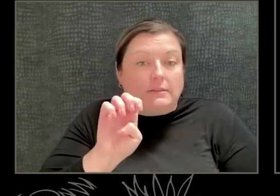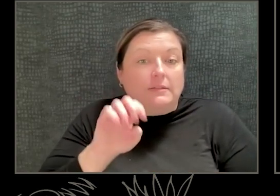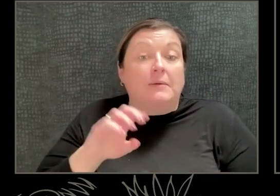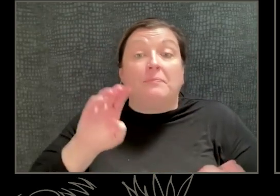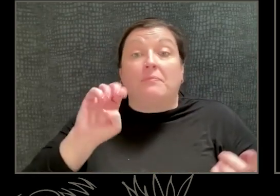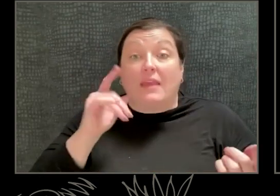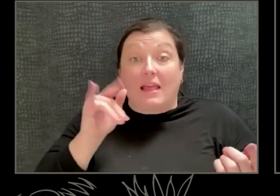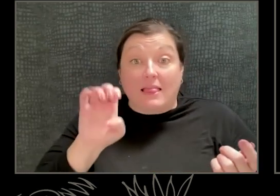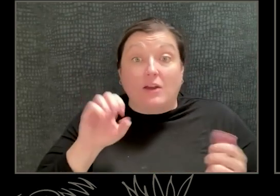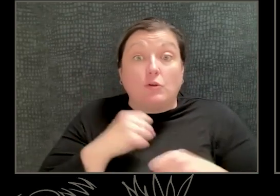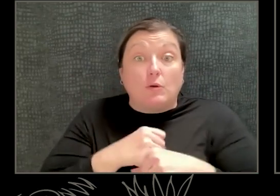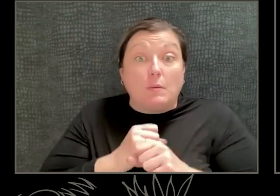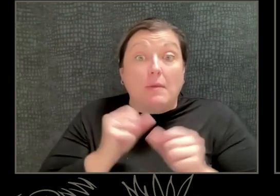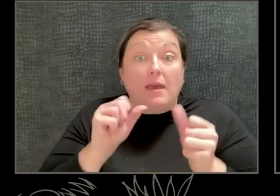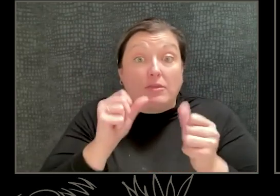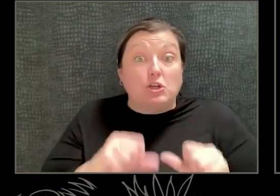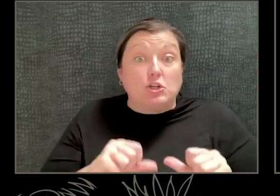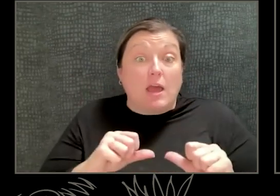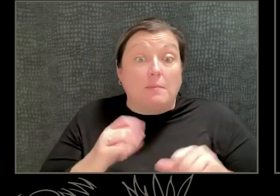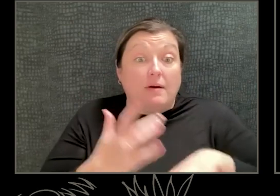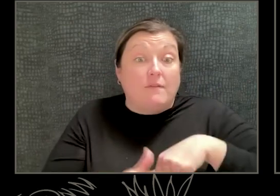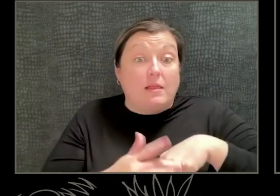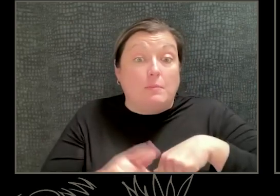shape available to your React component.